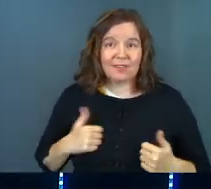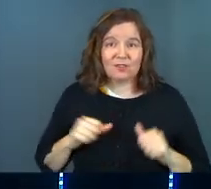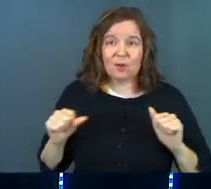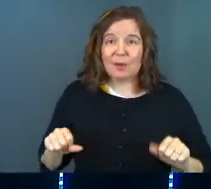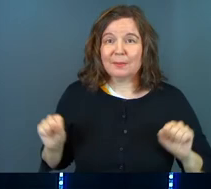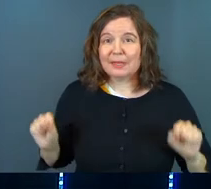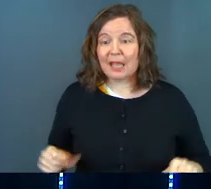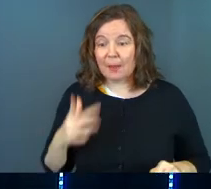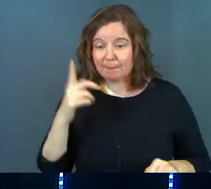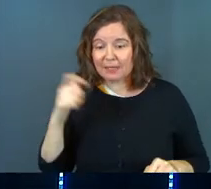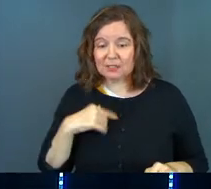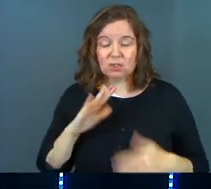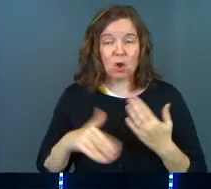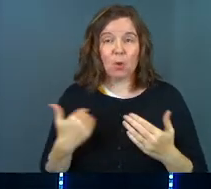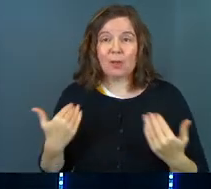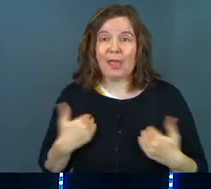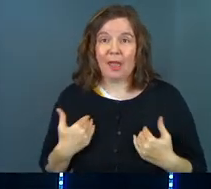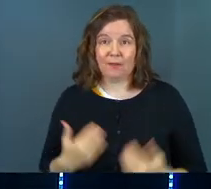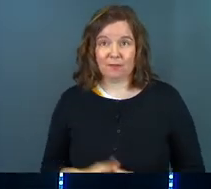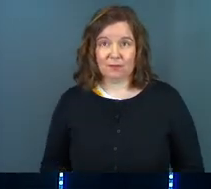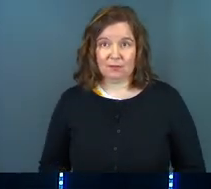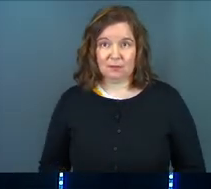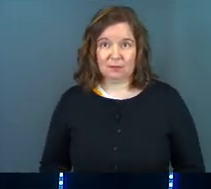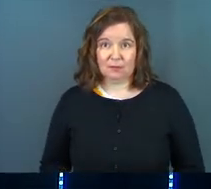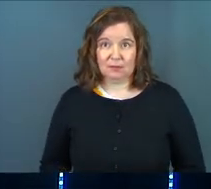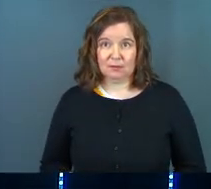that we possibly can, because it's all we have.